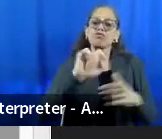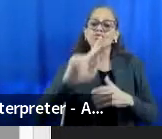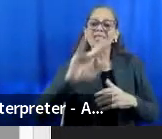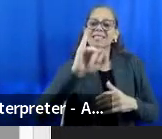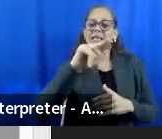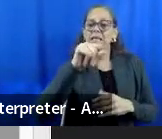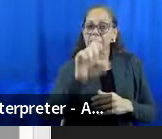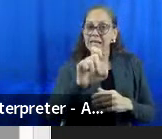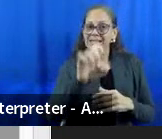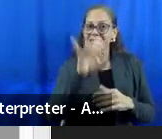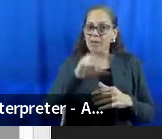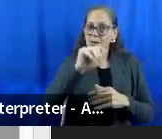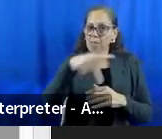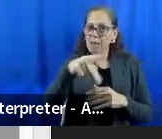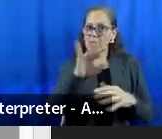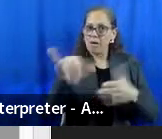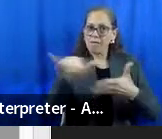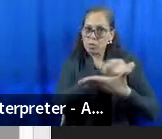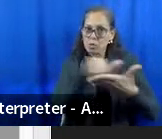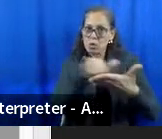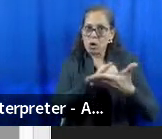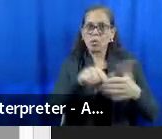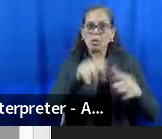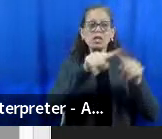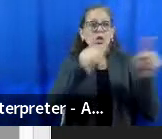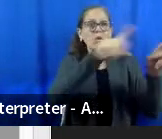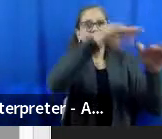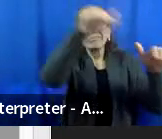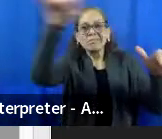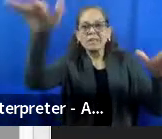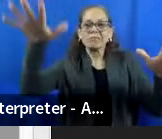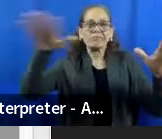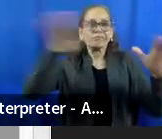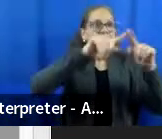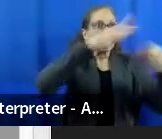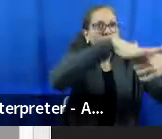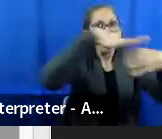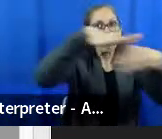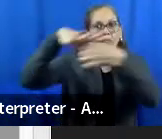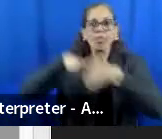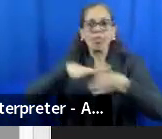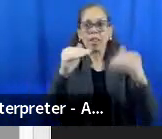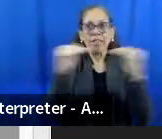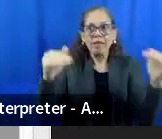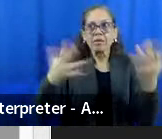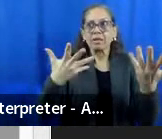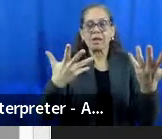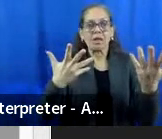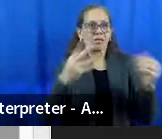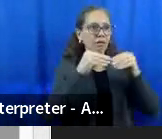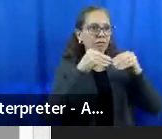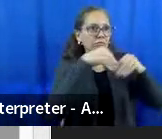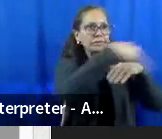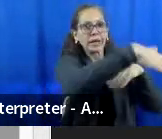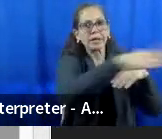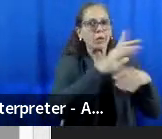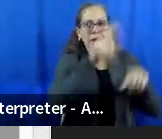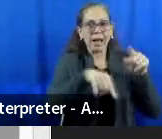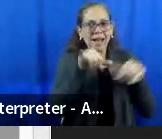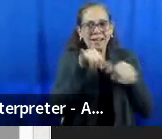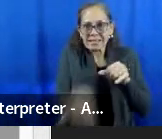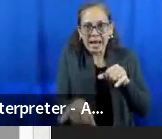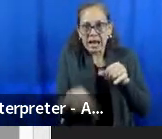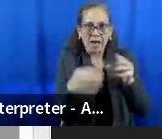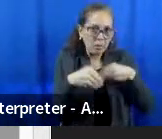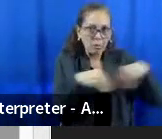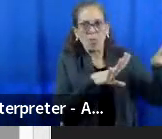going to be a map of the city that illustrates the level of risk in different neighborhoods that residents face of being displaced or unable to remain in their homes